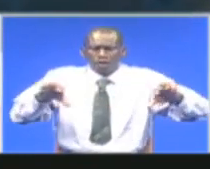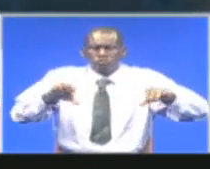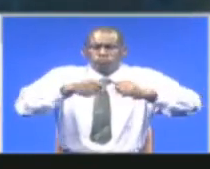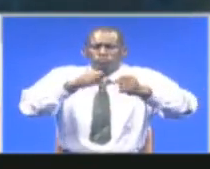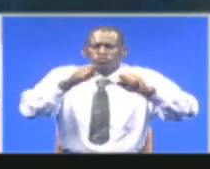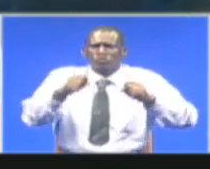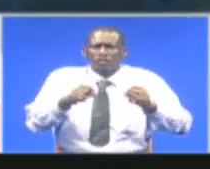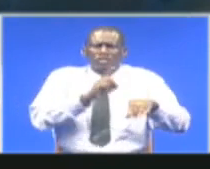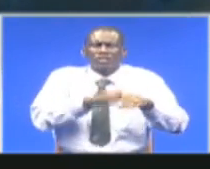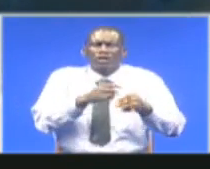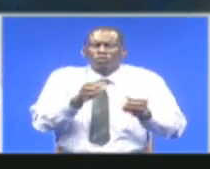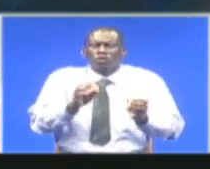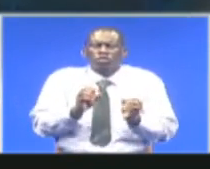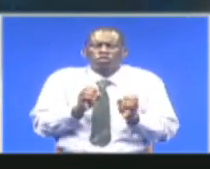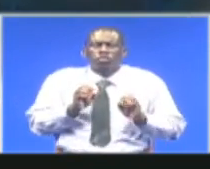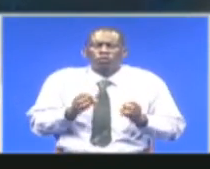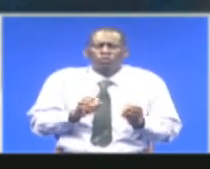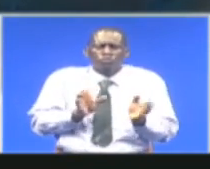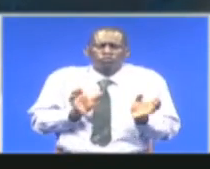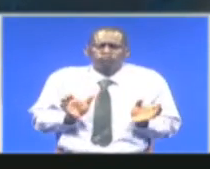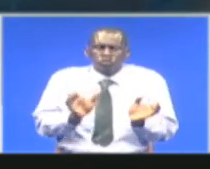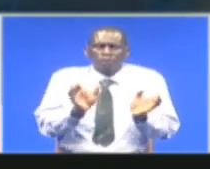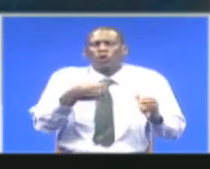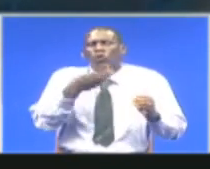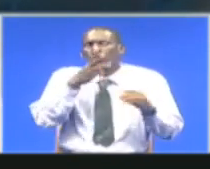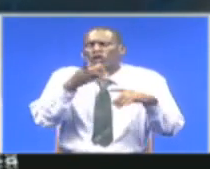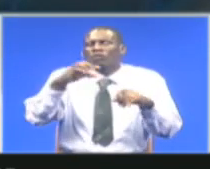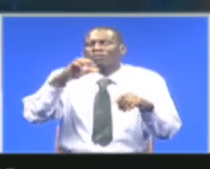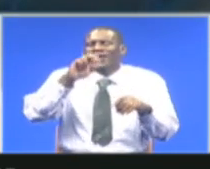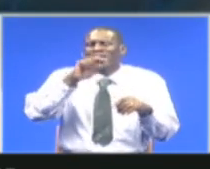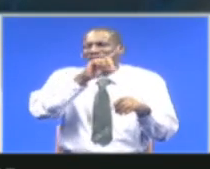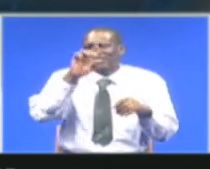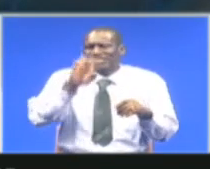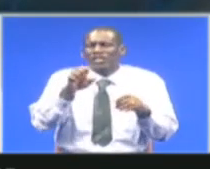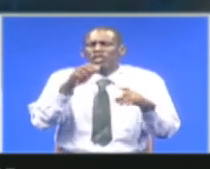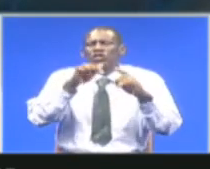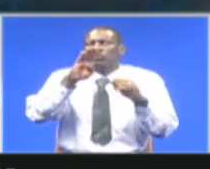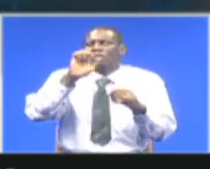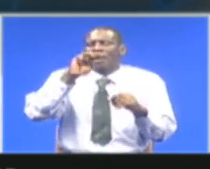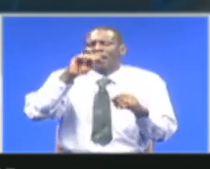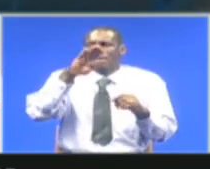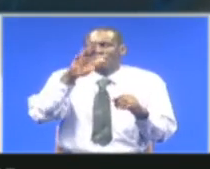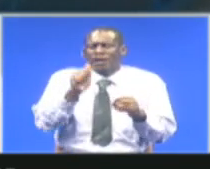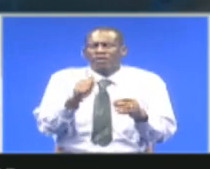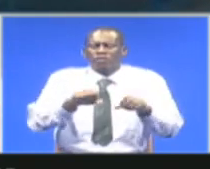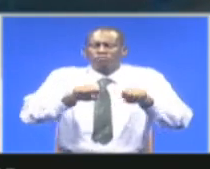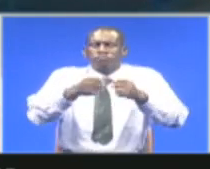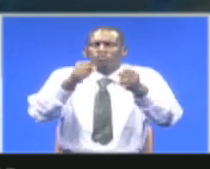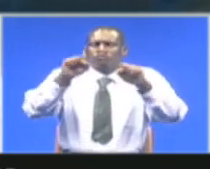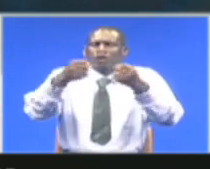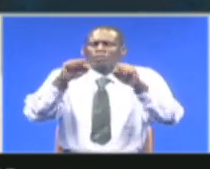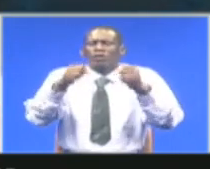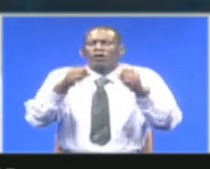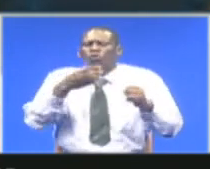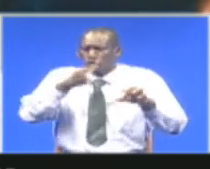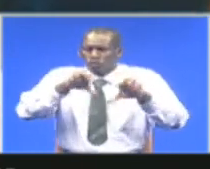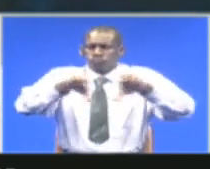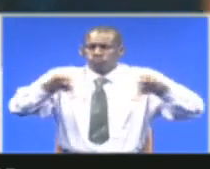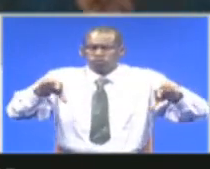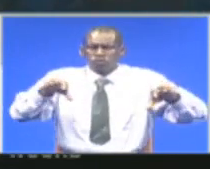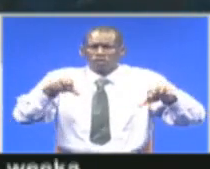Ganze to Bamba, there are occurred bursts and leaks, which are normal for water supply